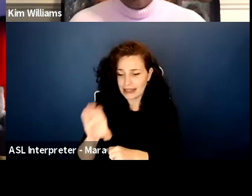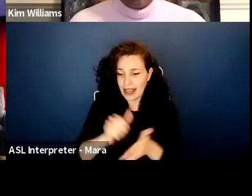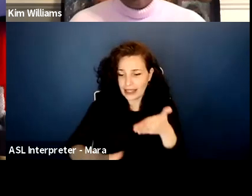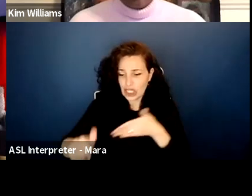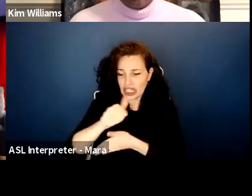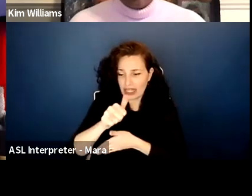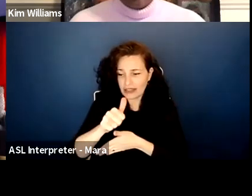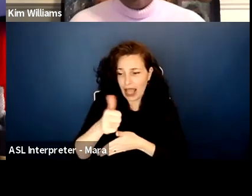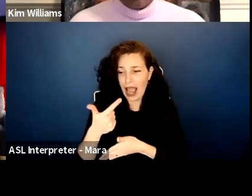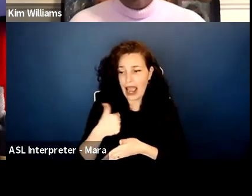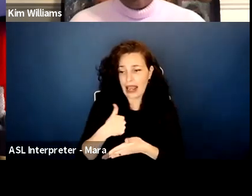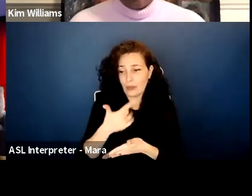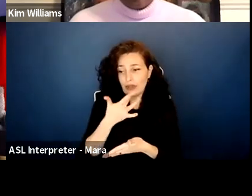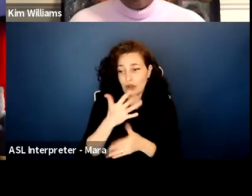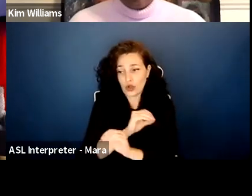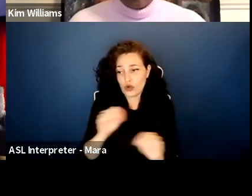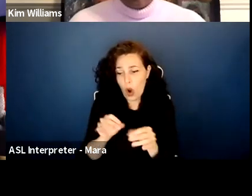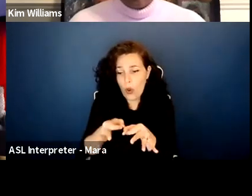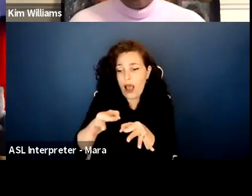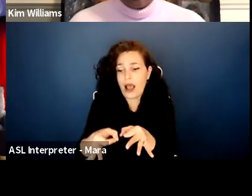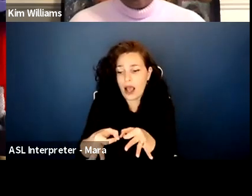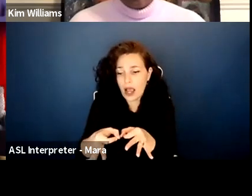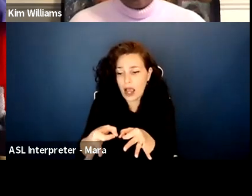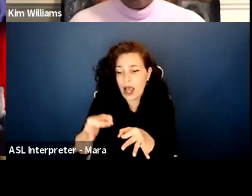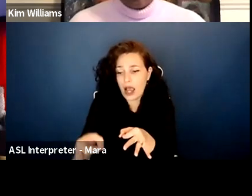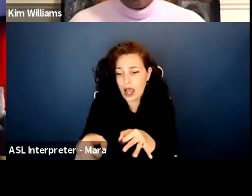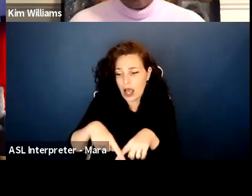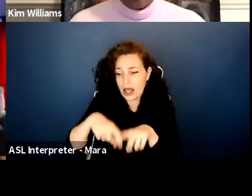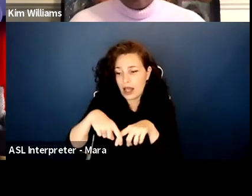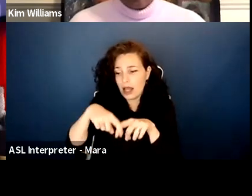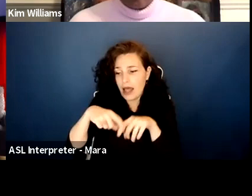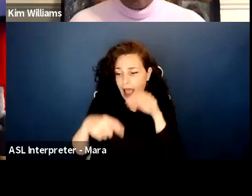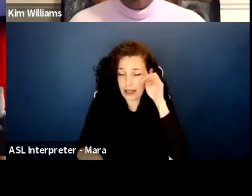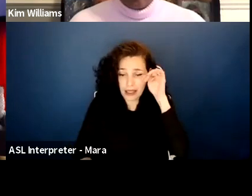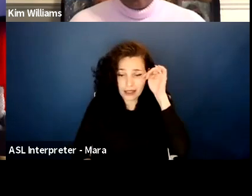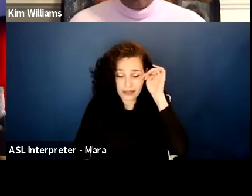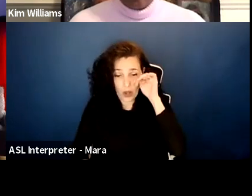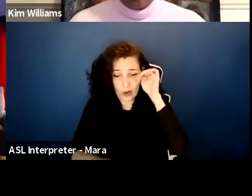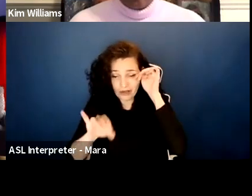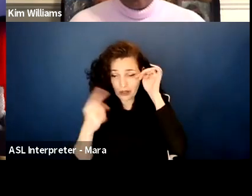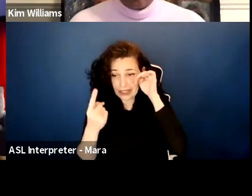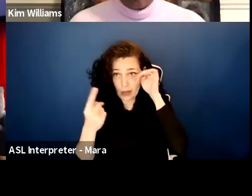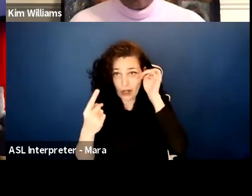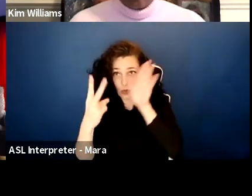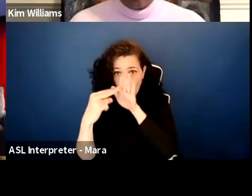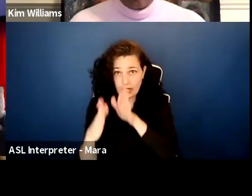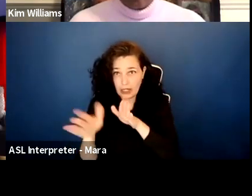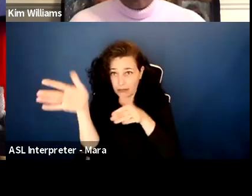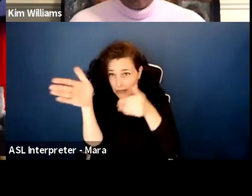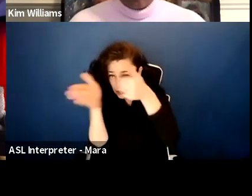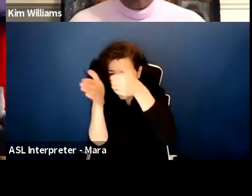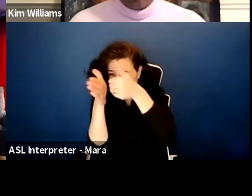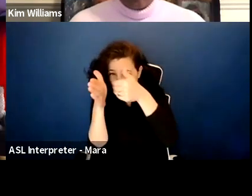reader in their space, that's better. And yes, it has to be somebody that's kind of just a little to the side and we see them playing the